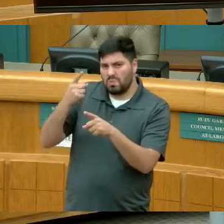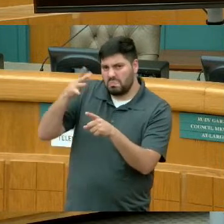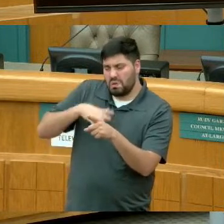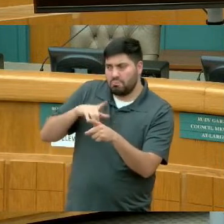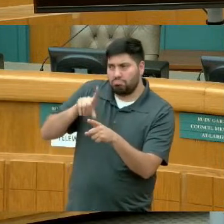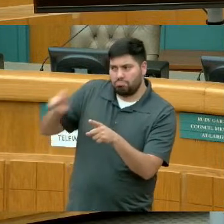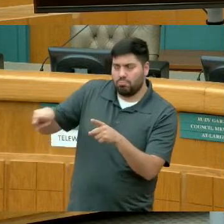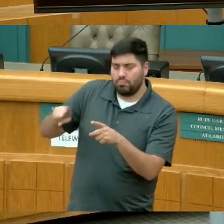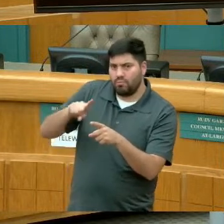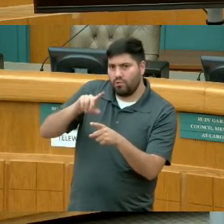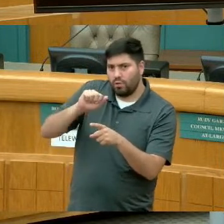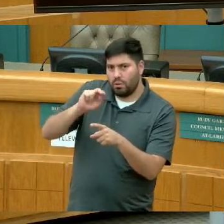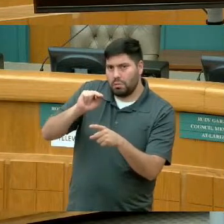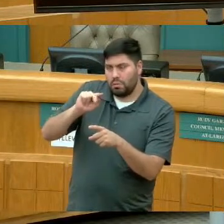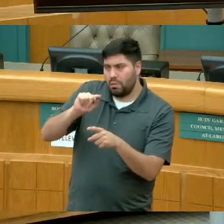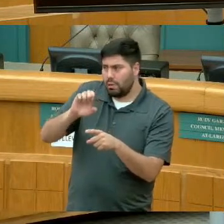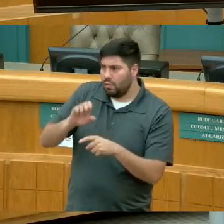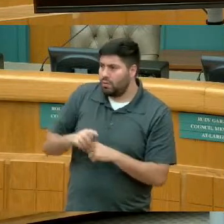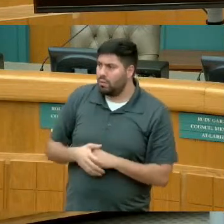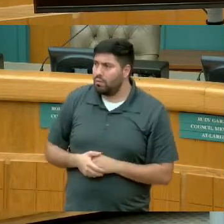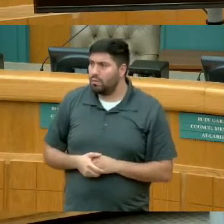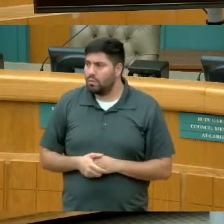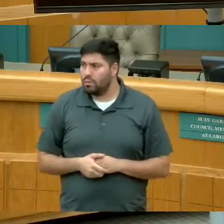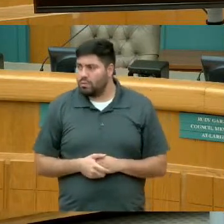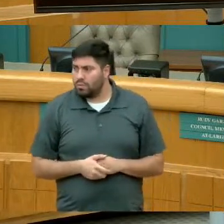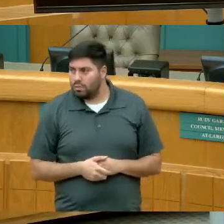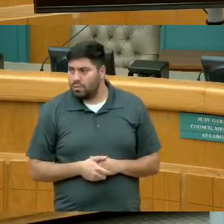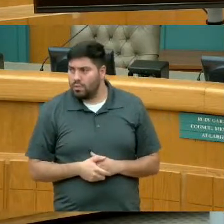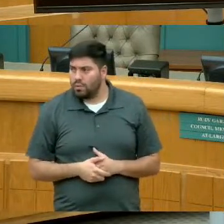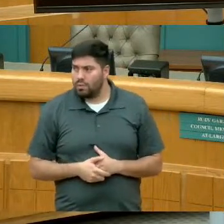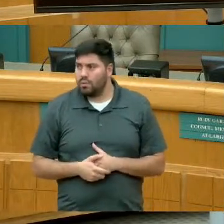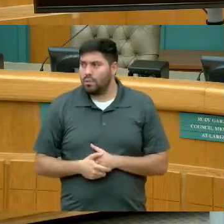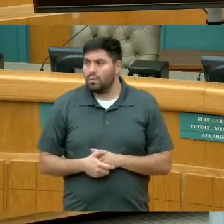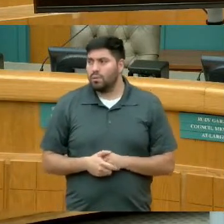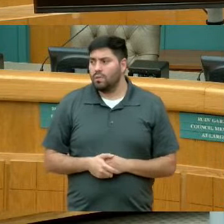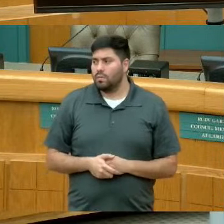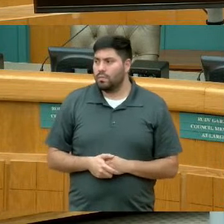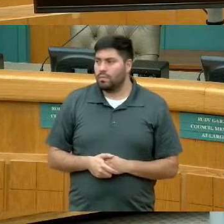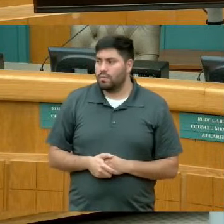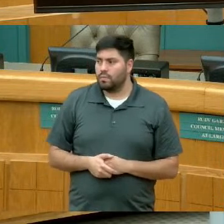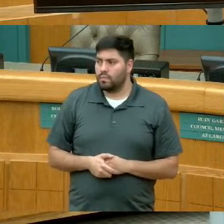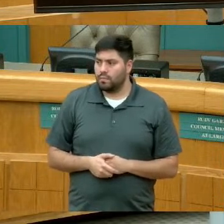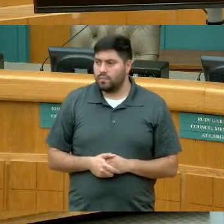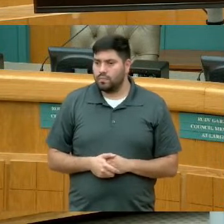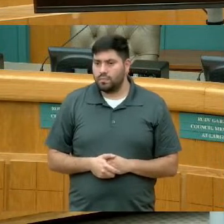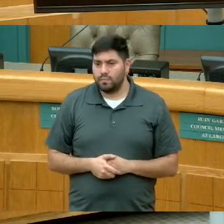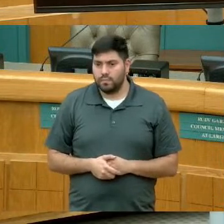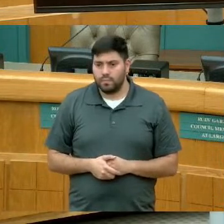all right.